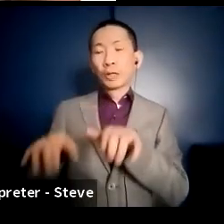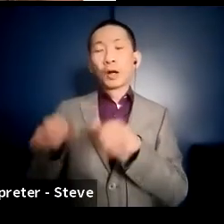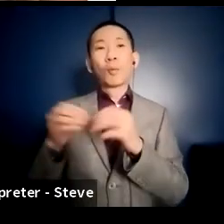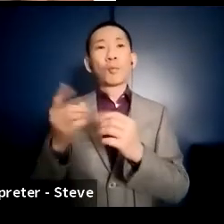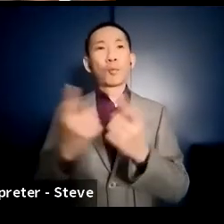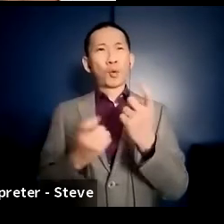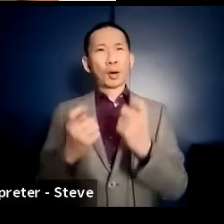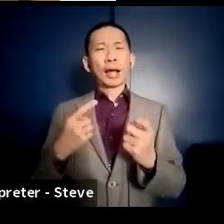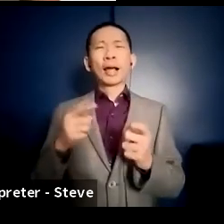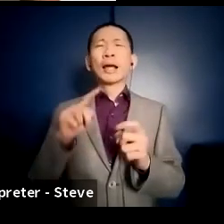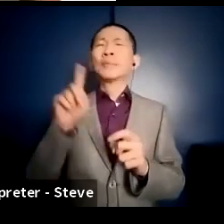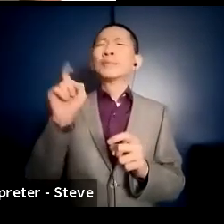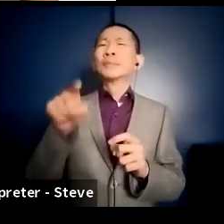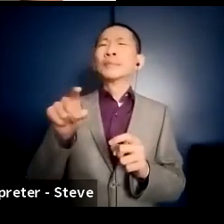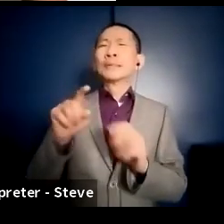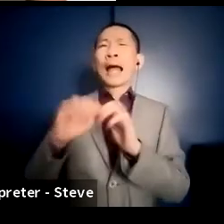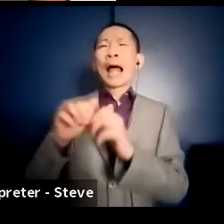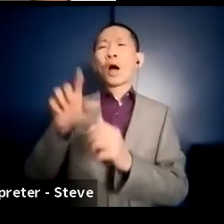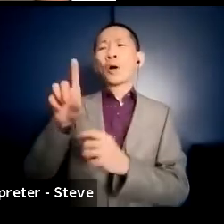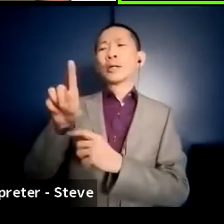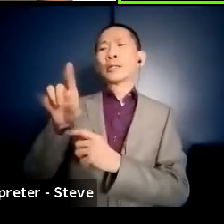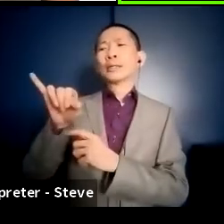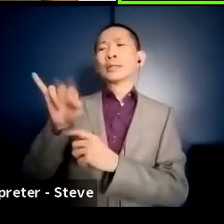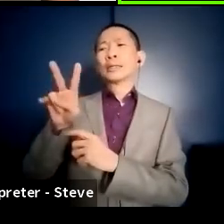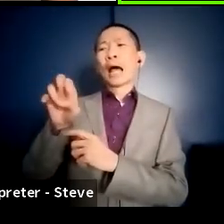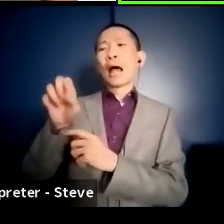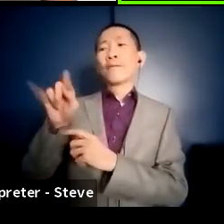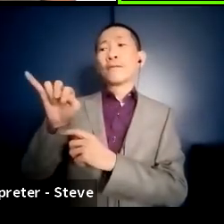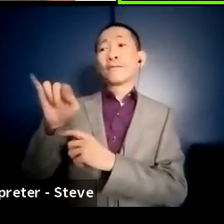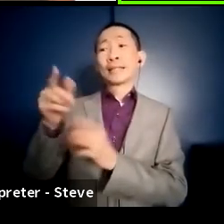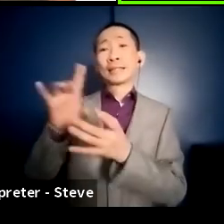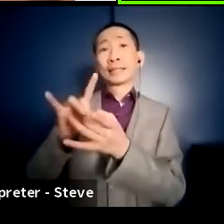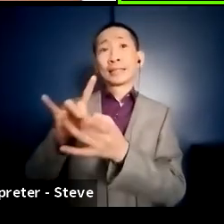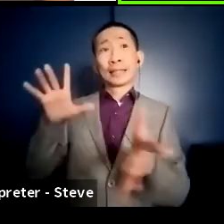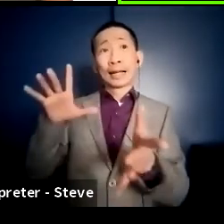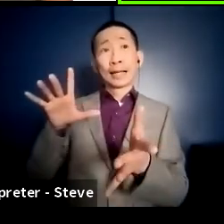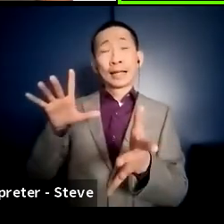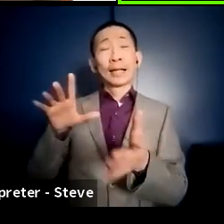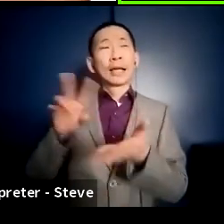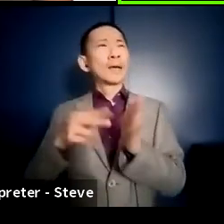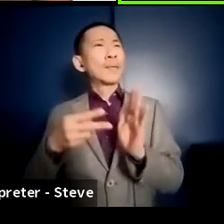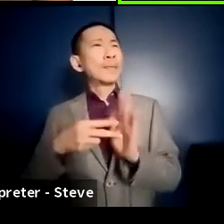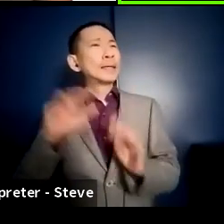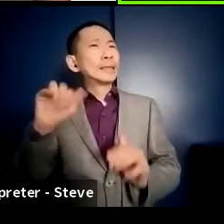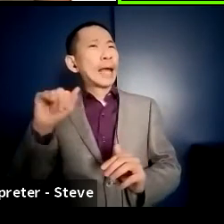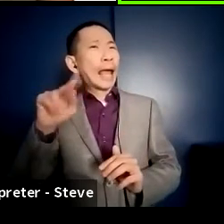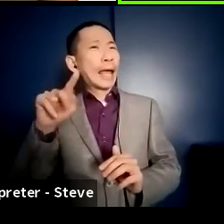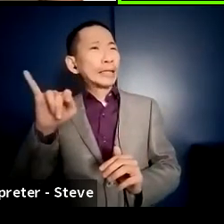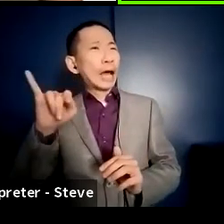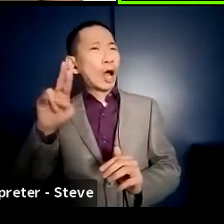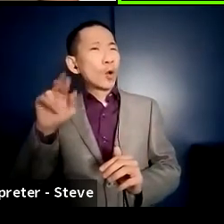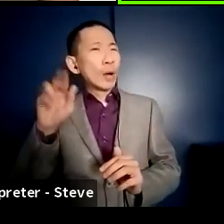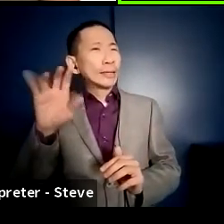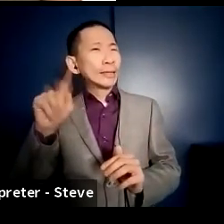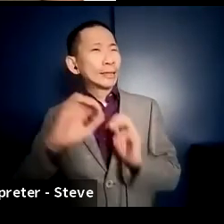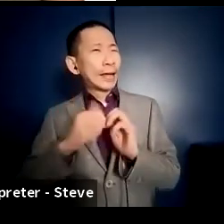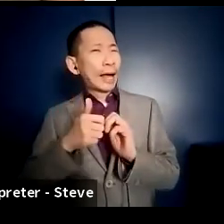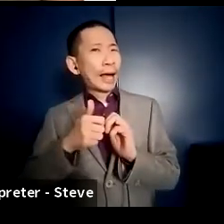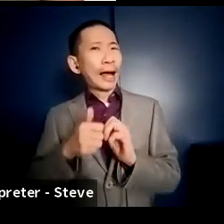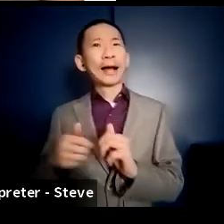how divesting is anti-racist. Oh, I would love nothing more. All right.